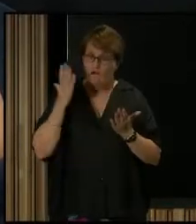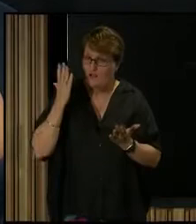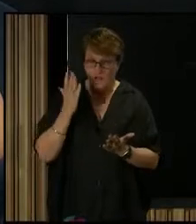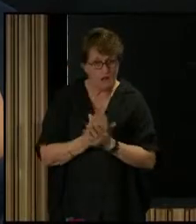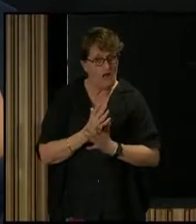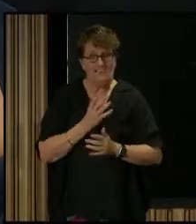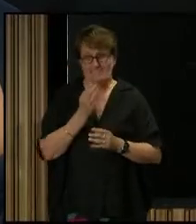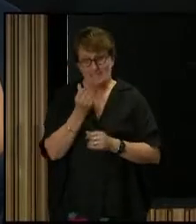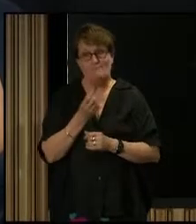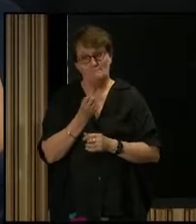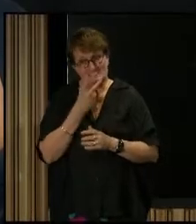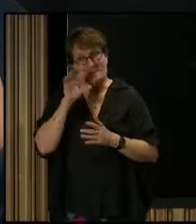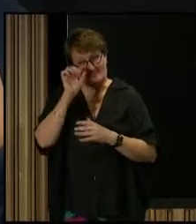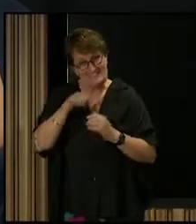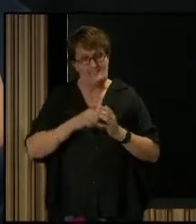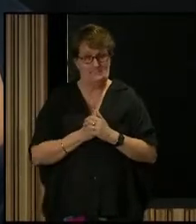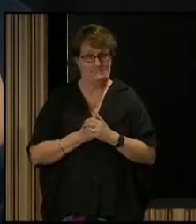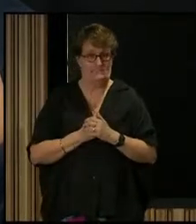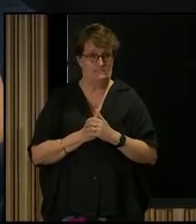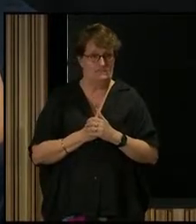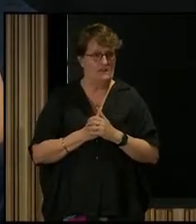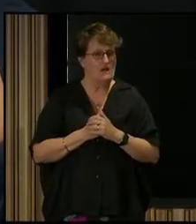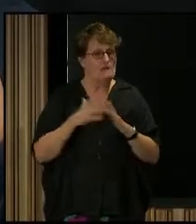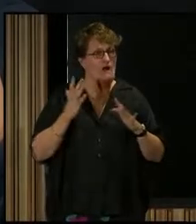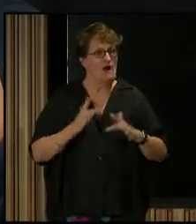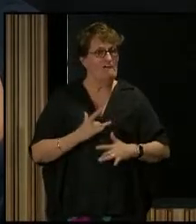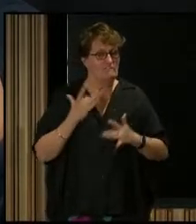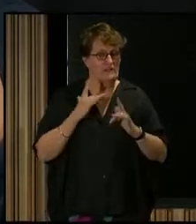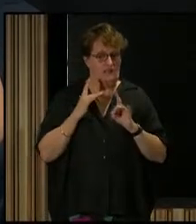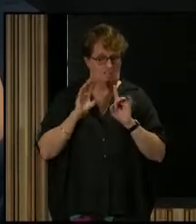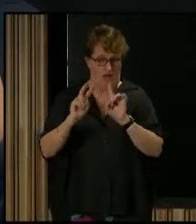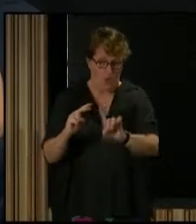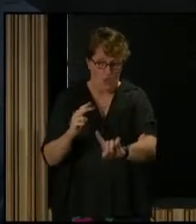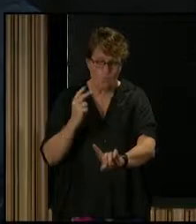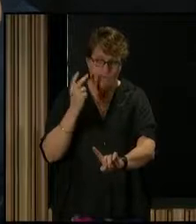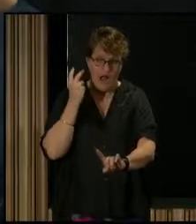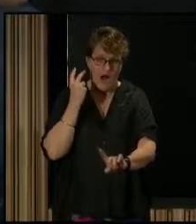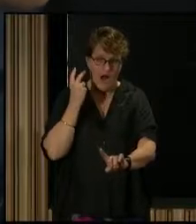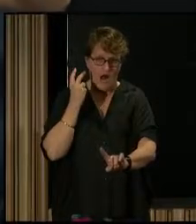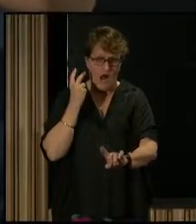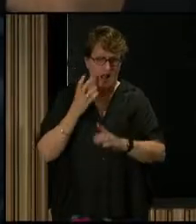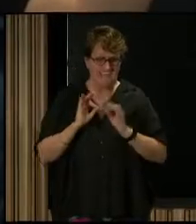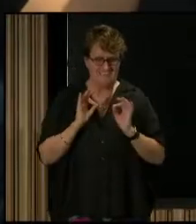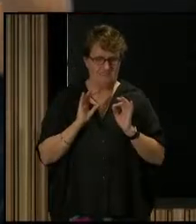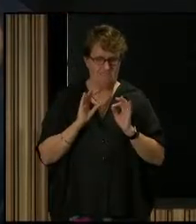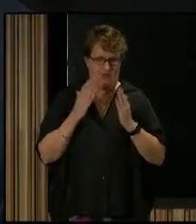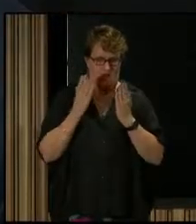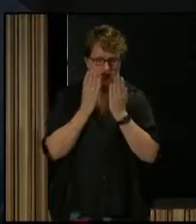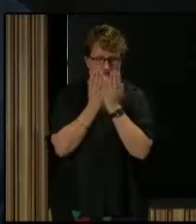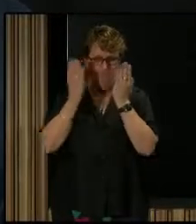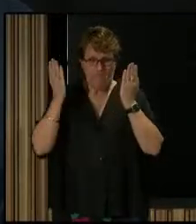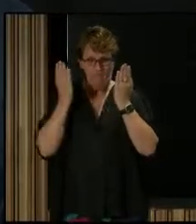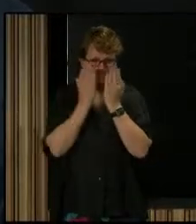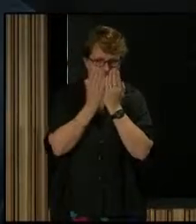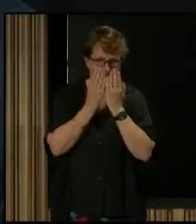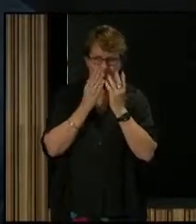some mistakes. But I don't know, I feel like when I look back on them, I didn't have like a sliding door moment of all of